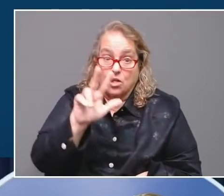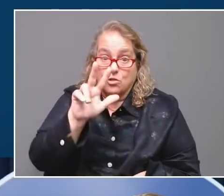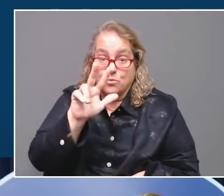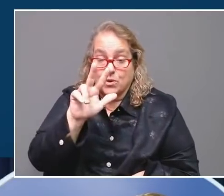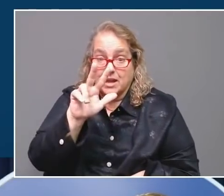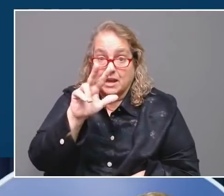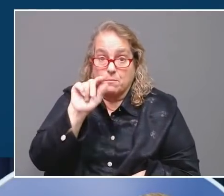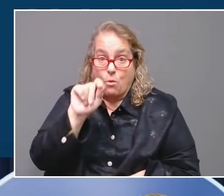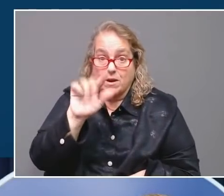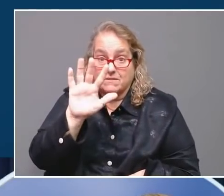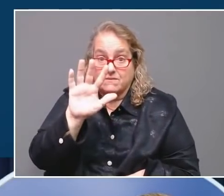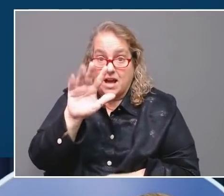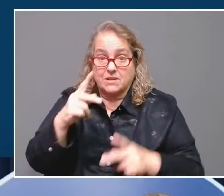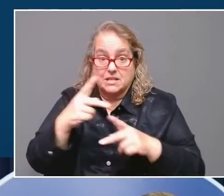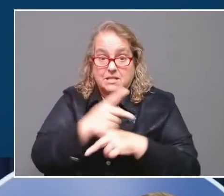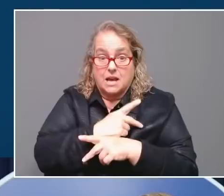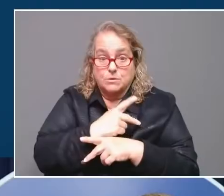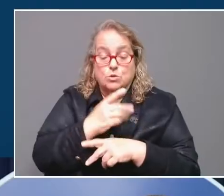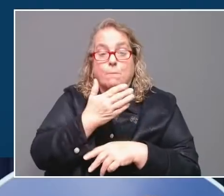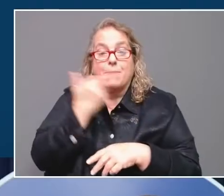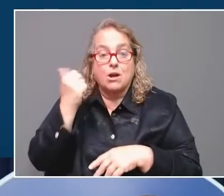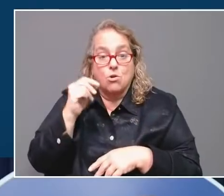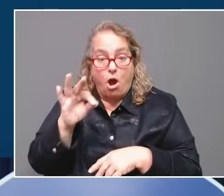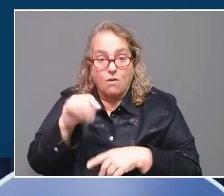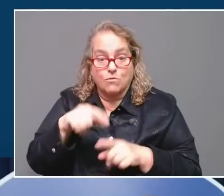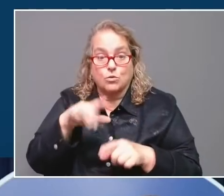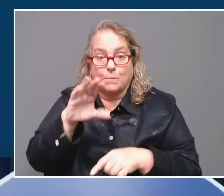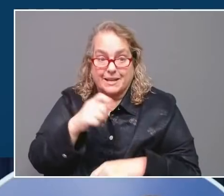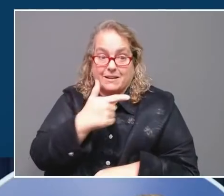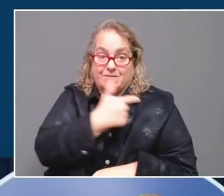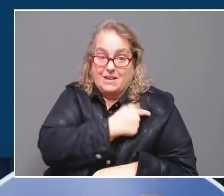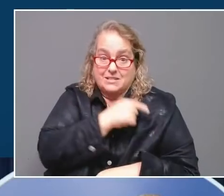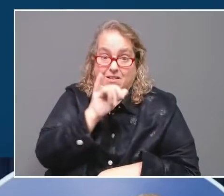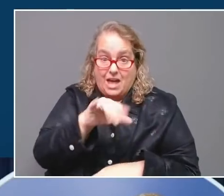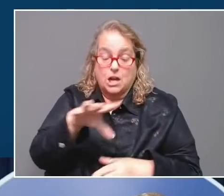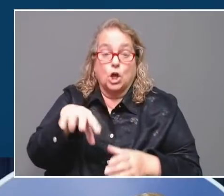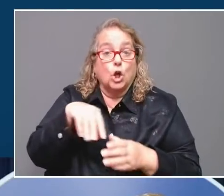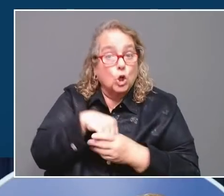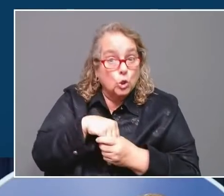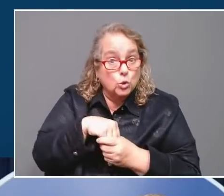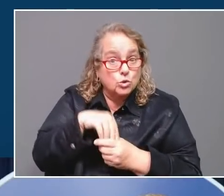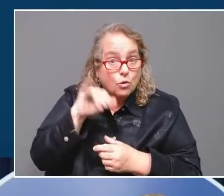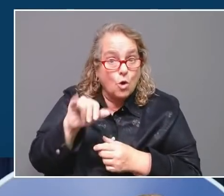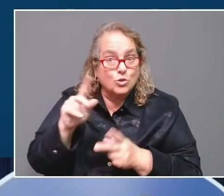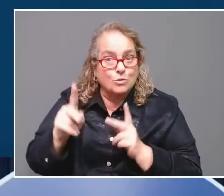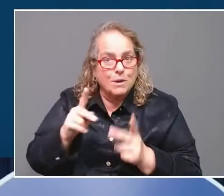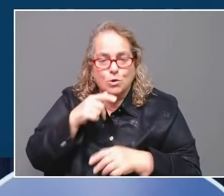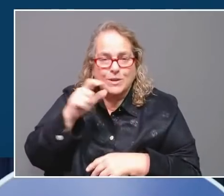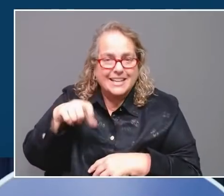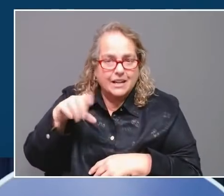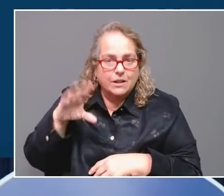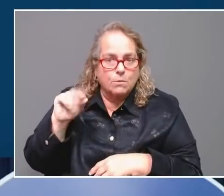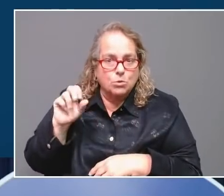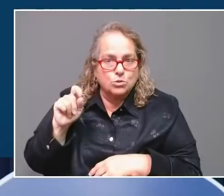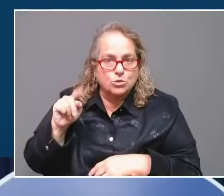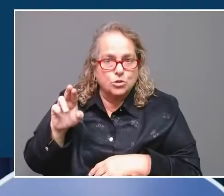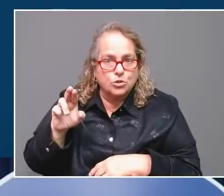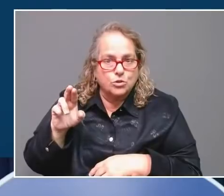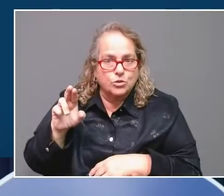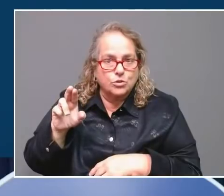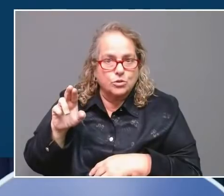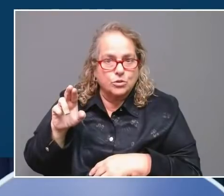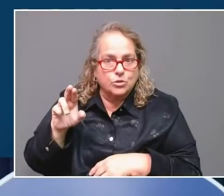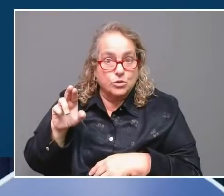better off to be vaccinated. And again, this includes waning immunity. If you get the booster, you're a lot better off than